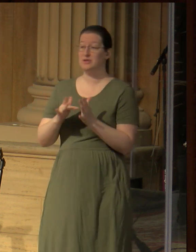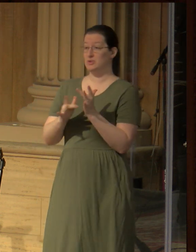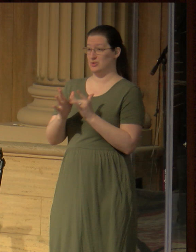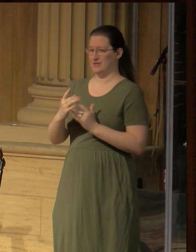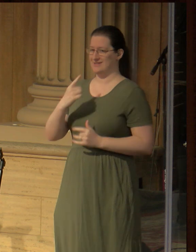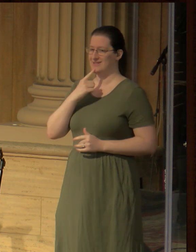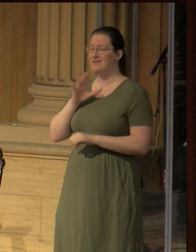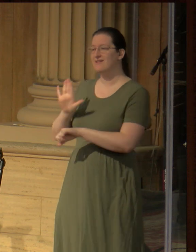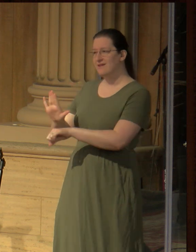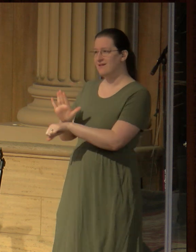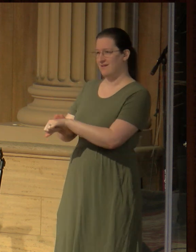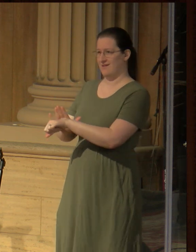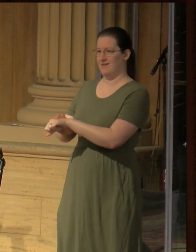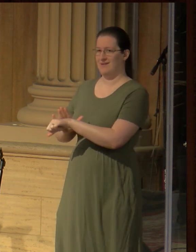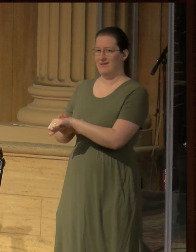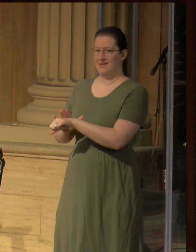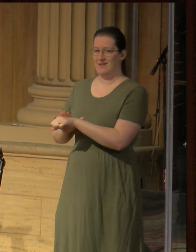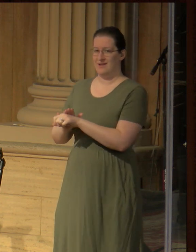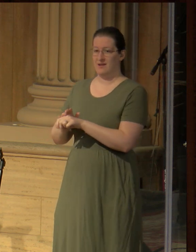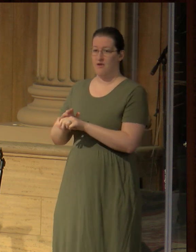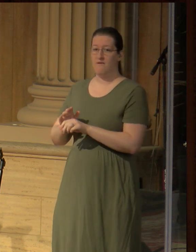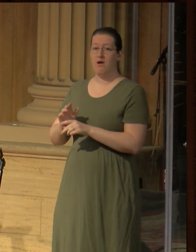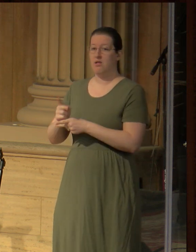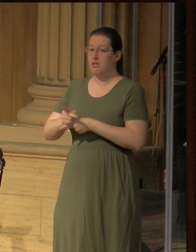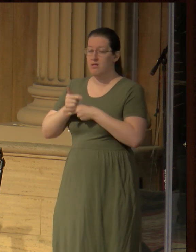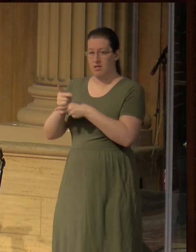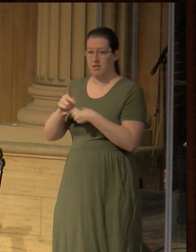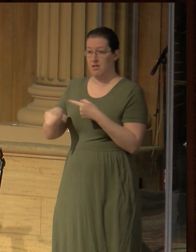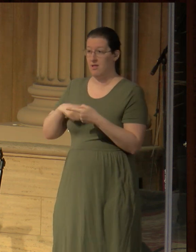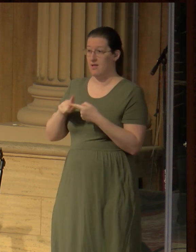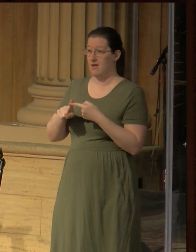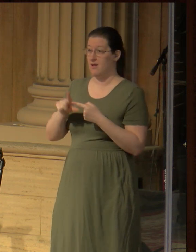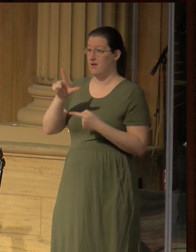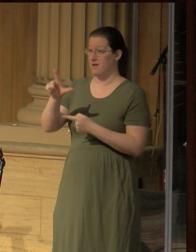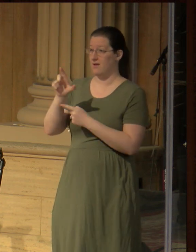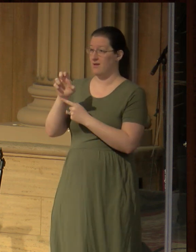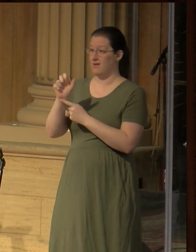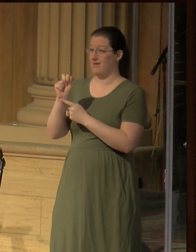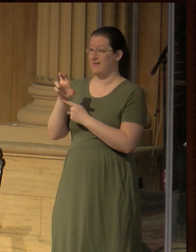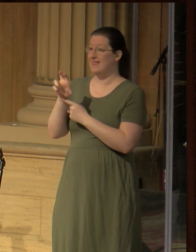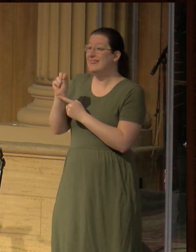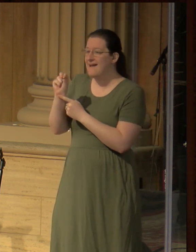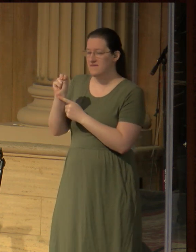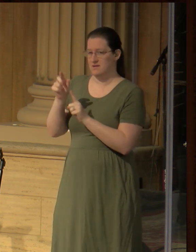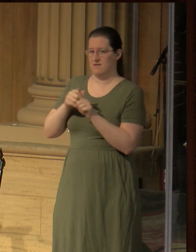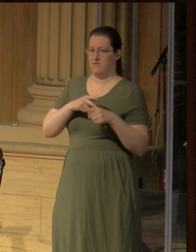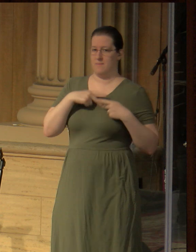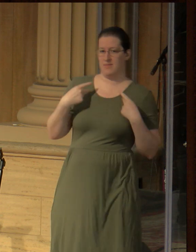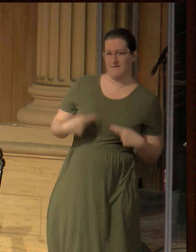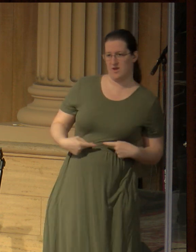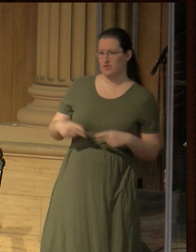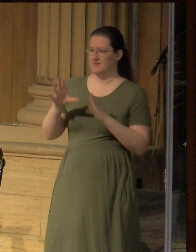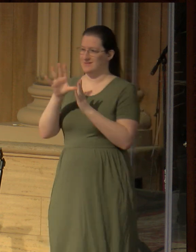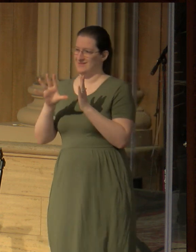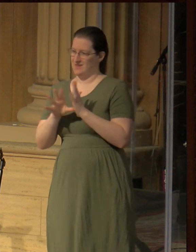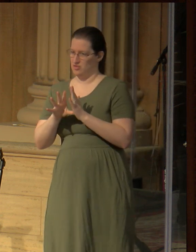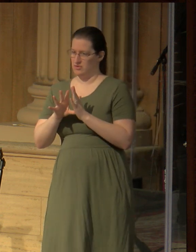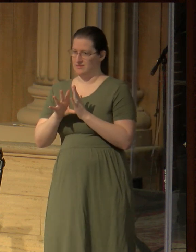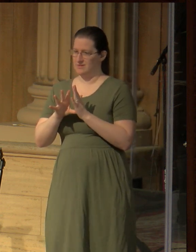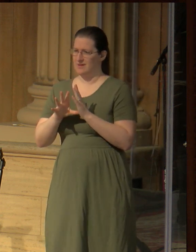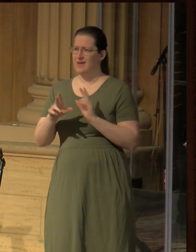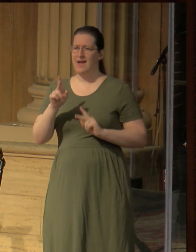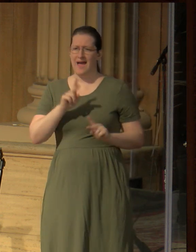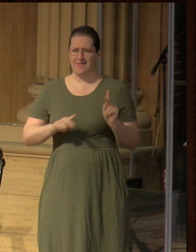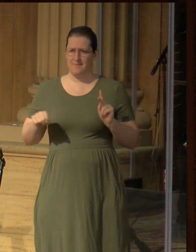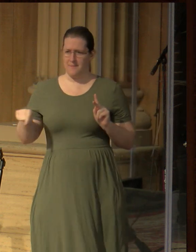of the leaven of the Pharisees and the Sadducees. So the disciples here are thinking that Jesus is still talking about the food